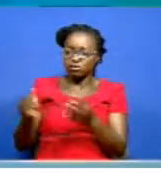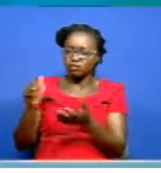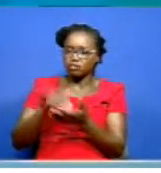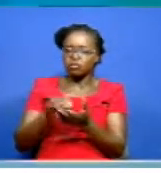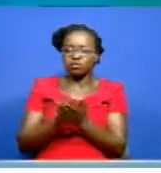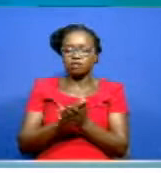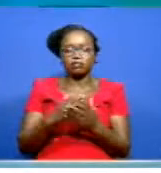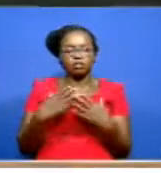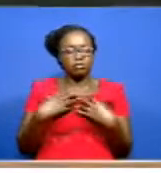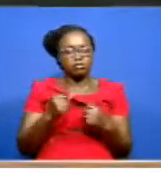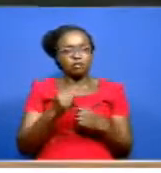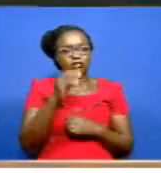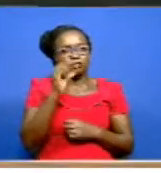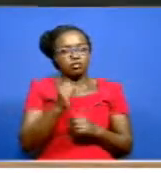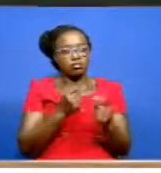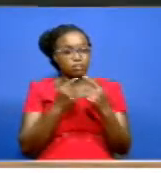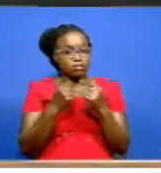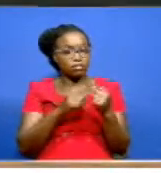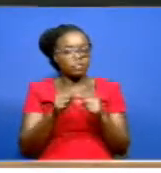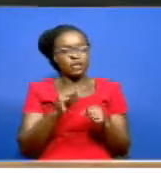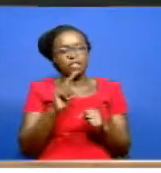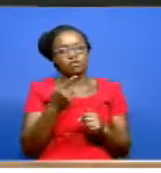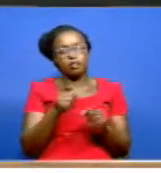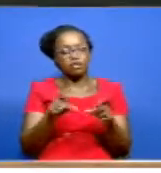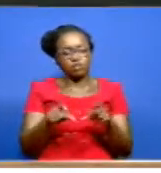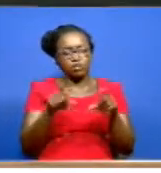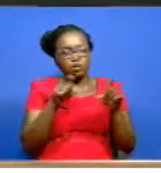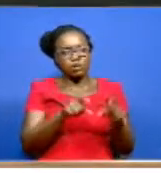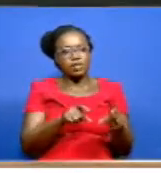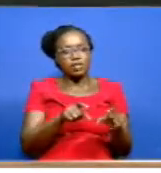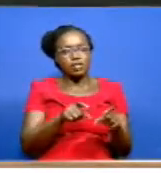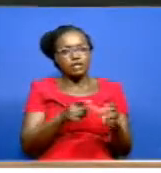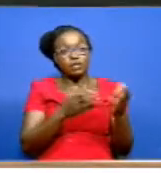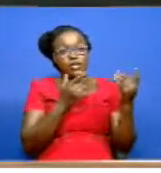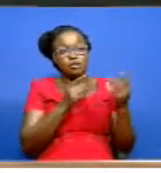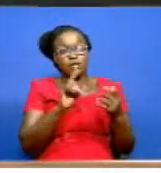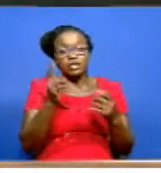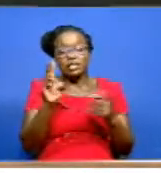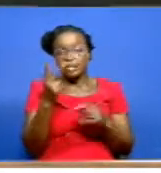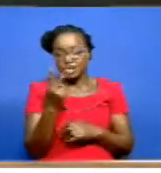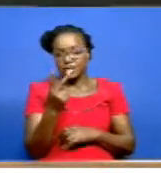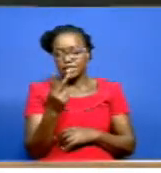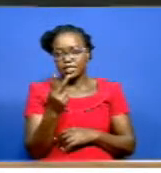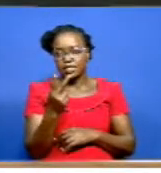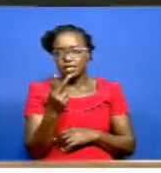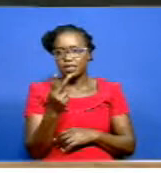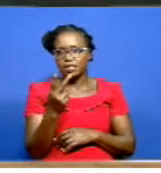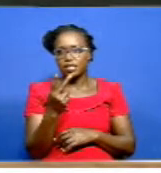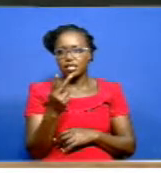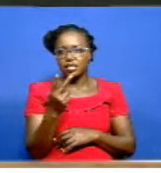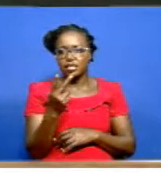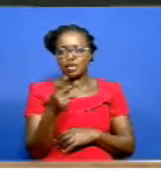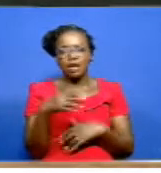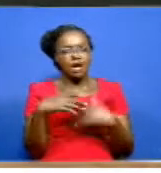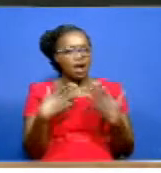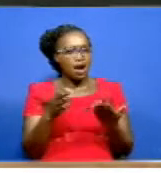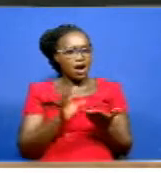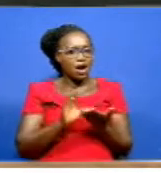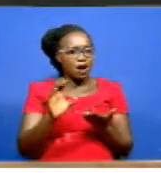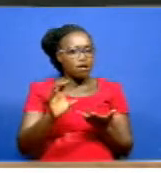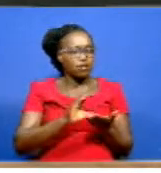health CS did talk about this being the first batch. When do you expect the second batch, and how will it be